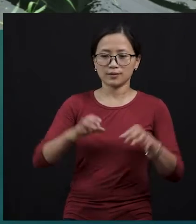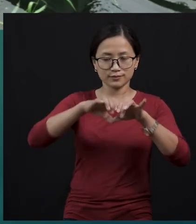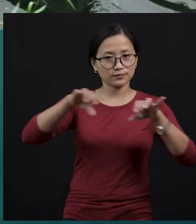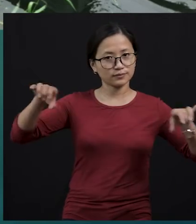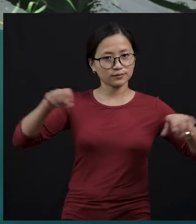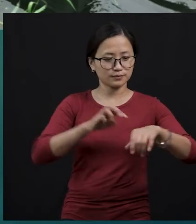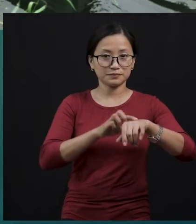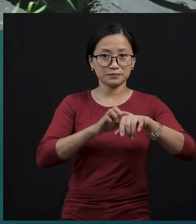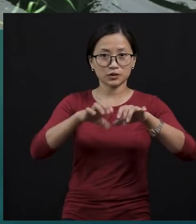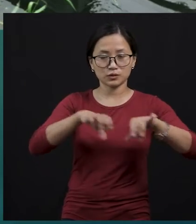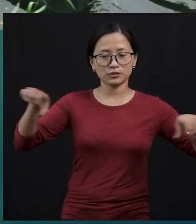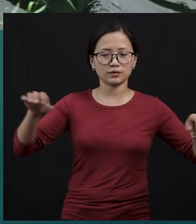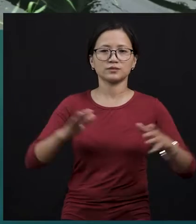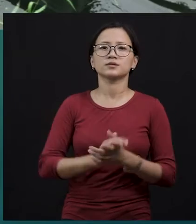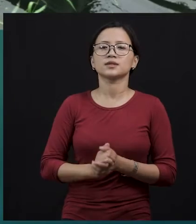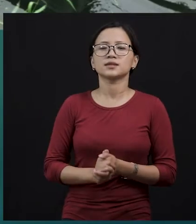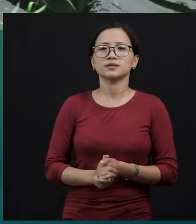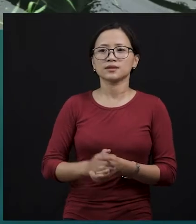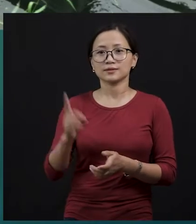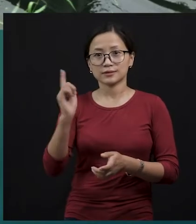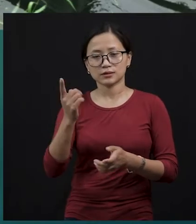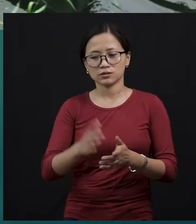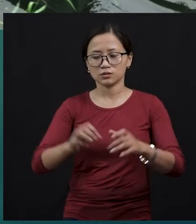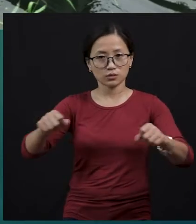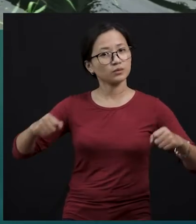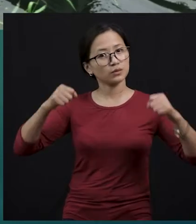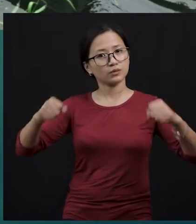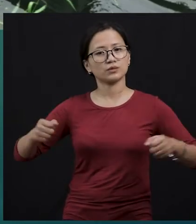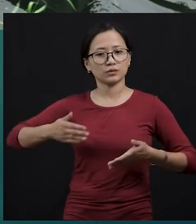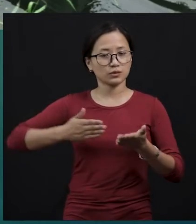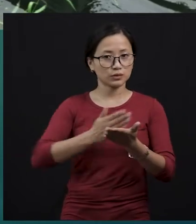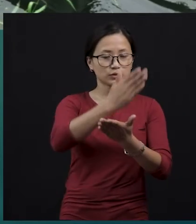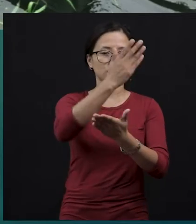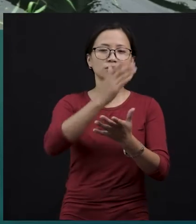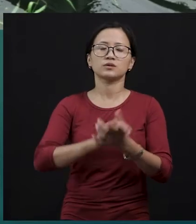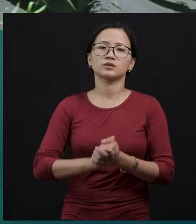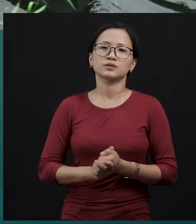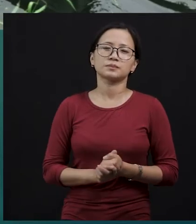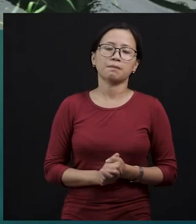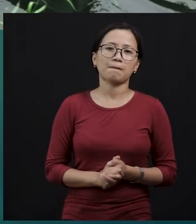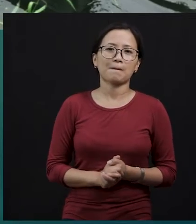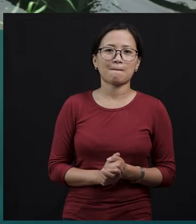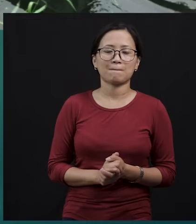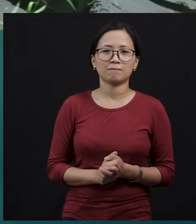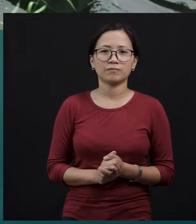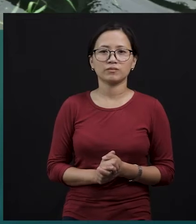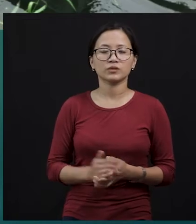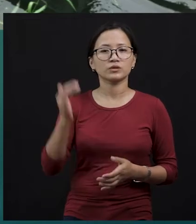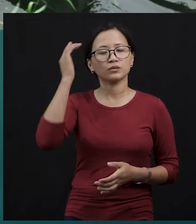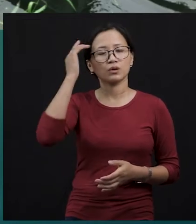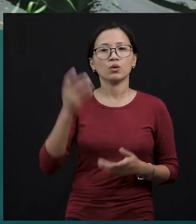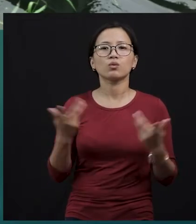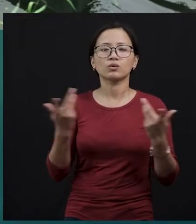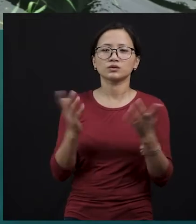that will help you row your boat across the river. You also read a verse, row your boat, isn't it? So now you know what